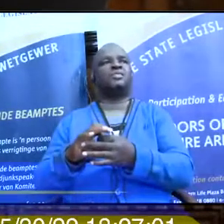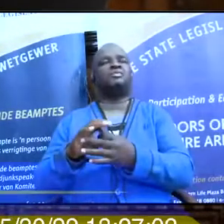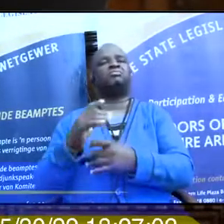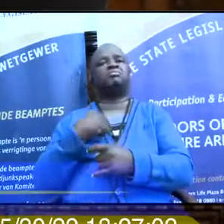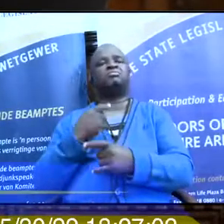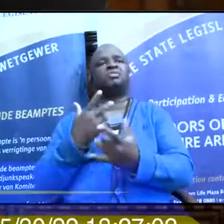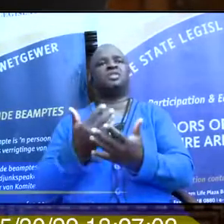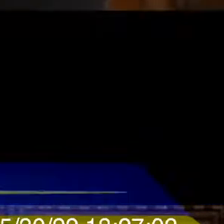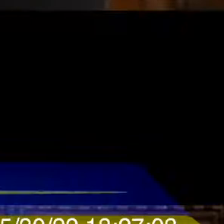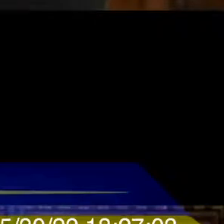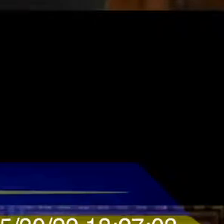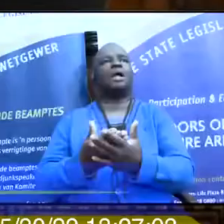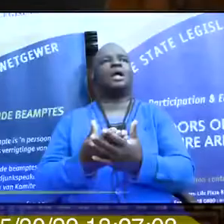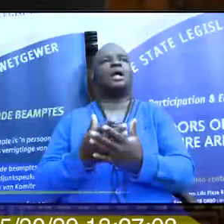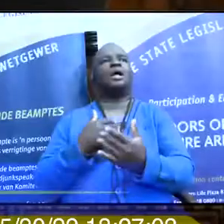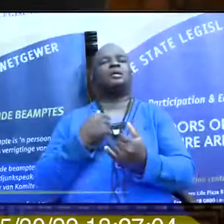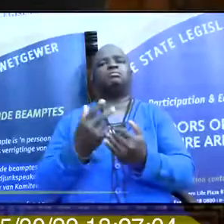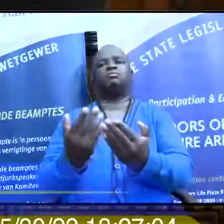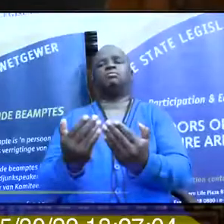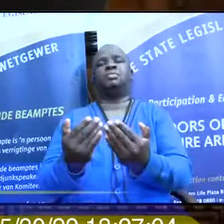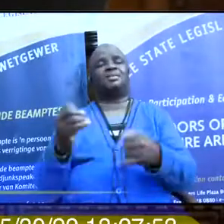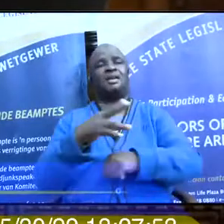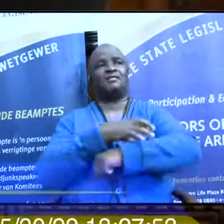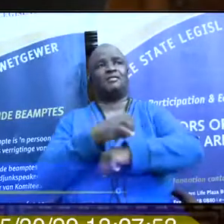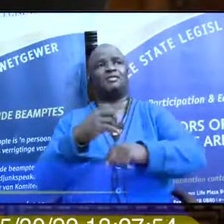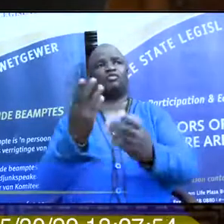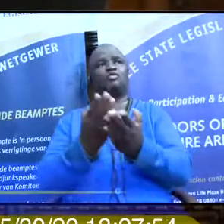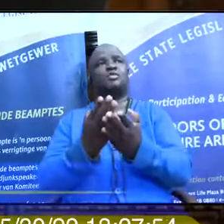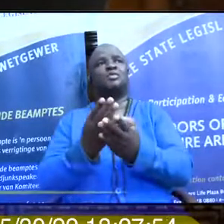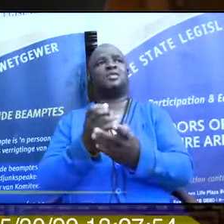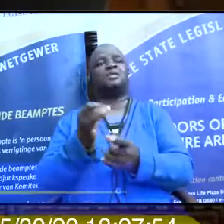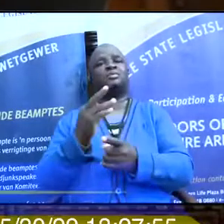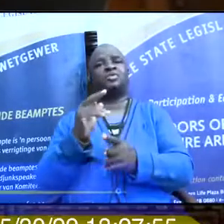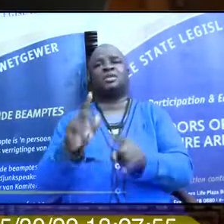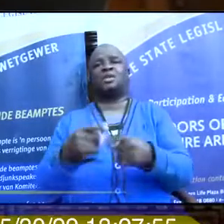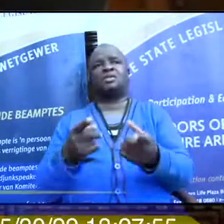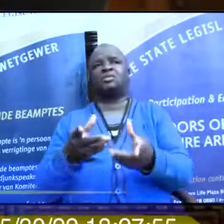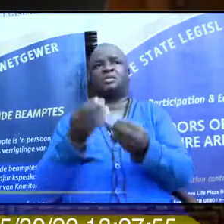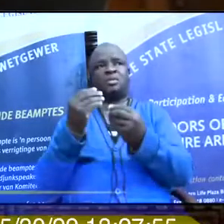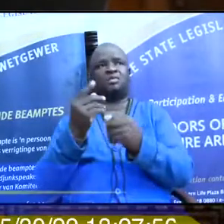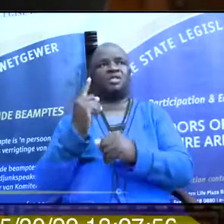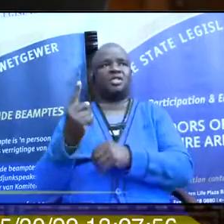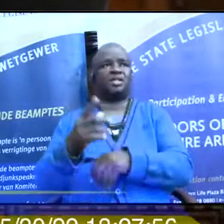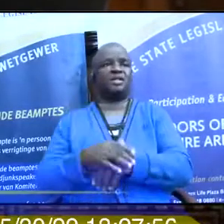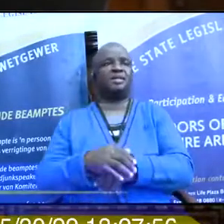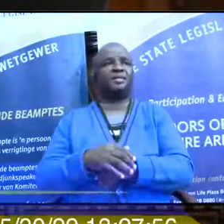expecting to take care of my husband i'm not going to have teachers